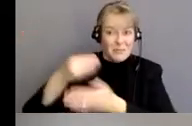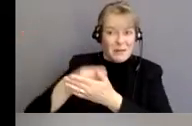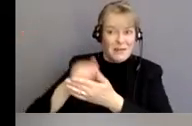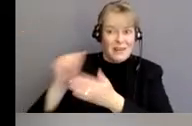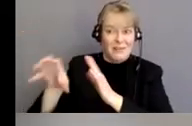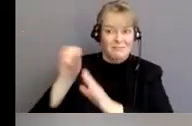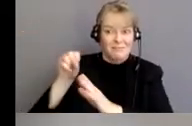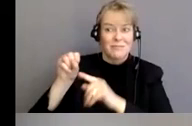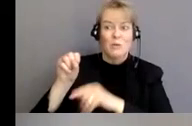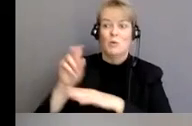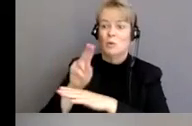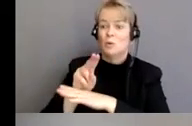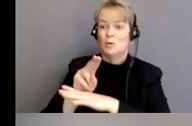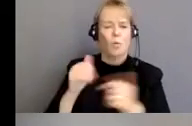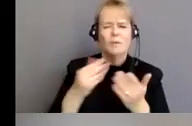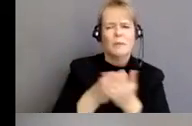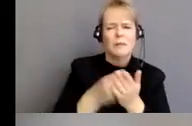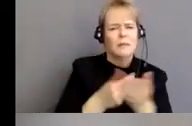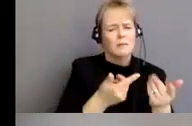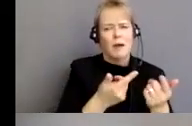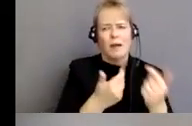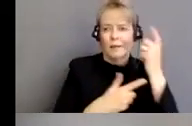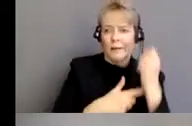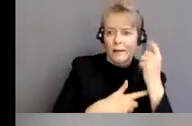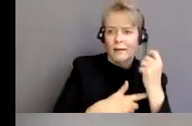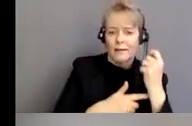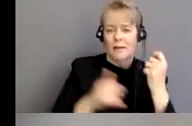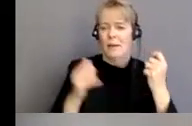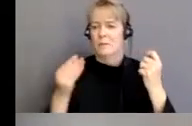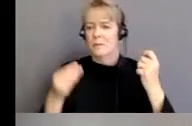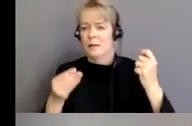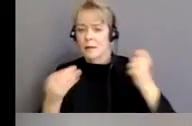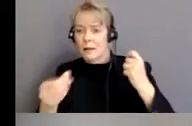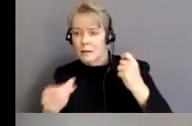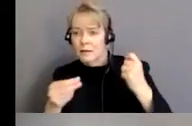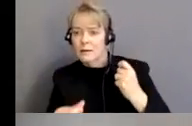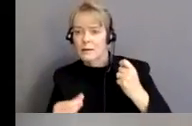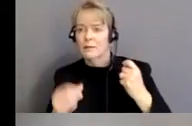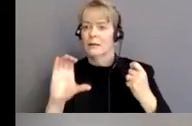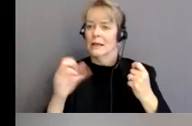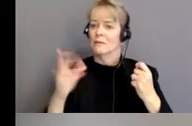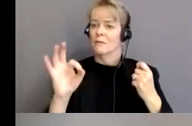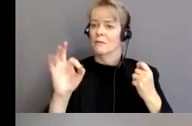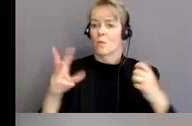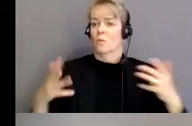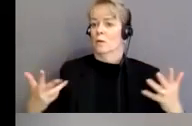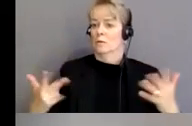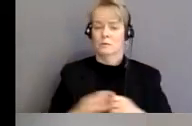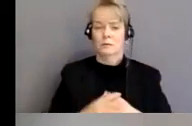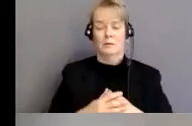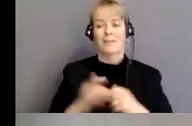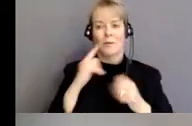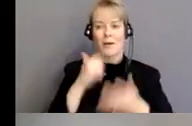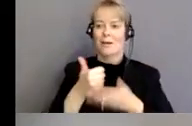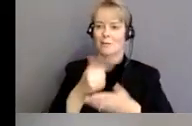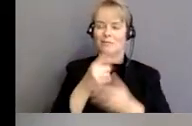cash flow. What do you have coming in and what's going out? That also is one way to help you figure out what your finances are like during this period or